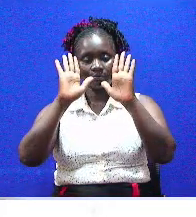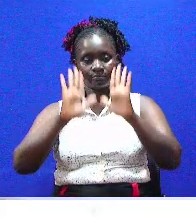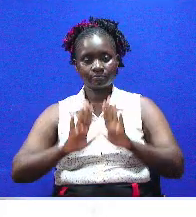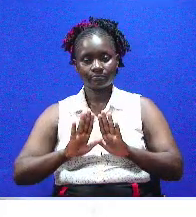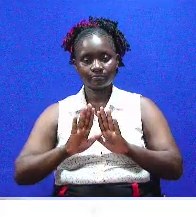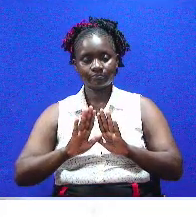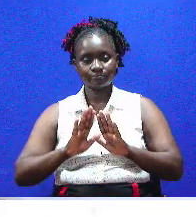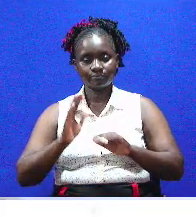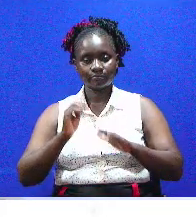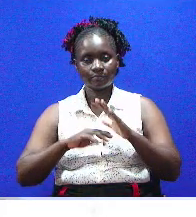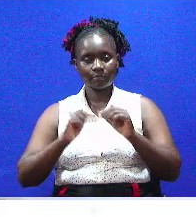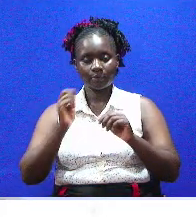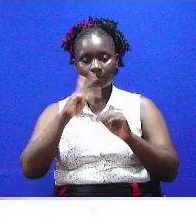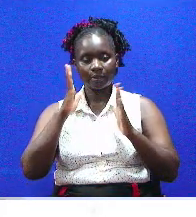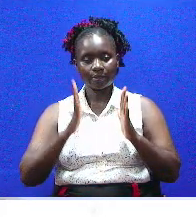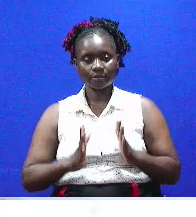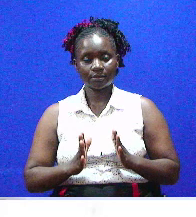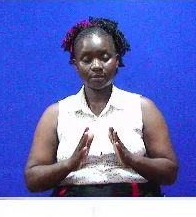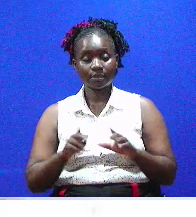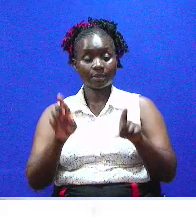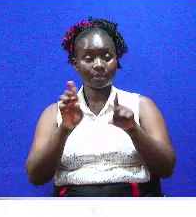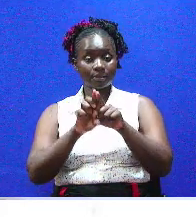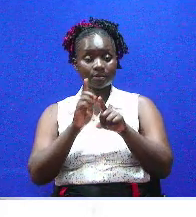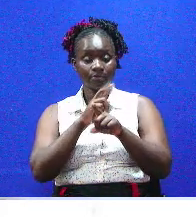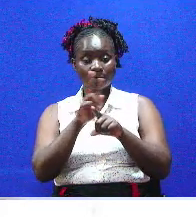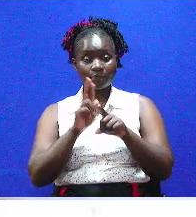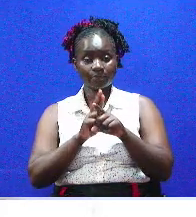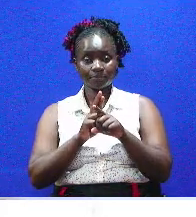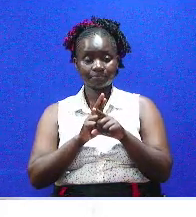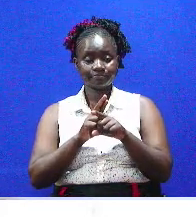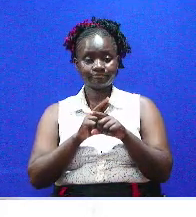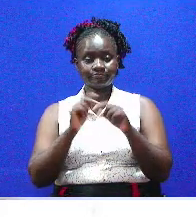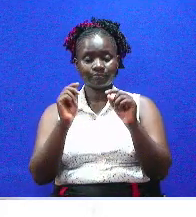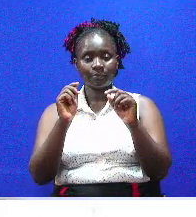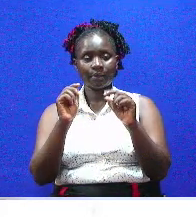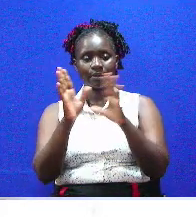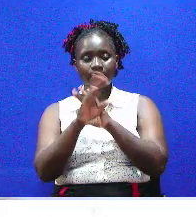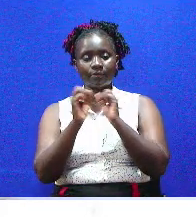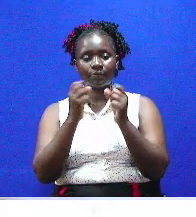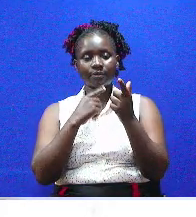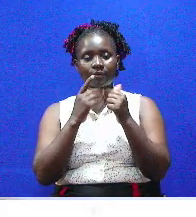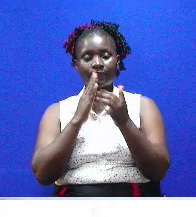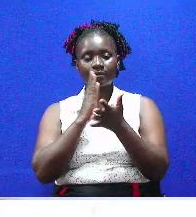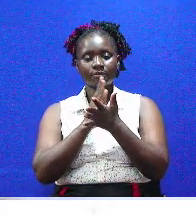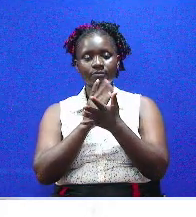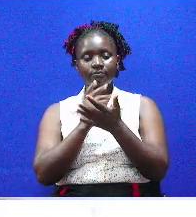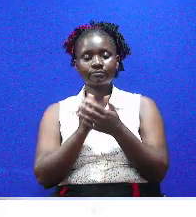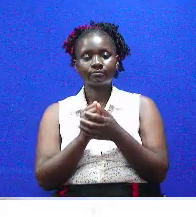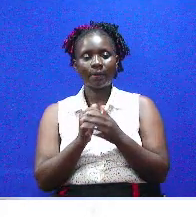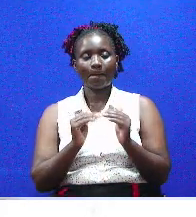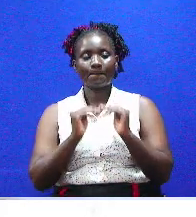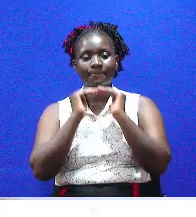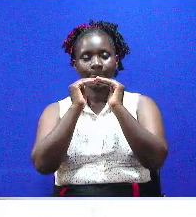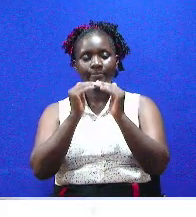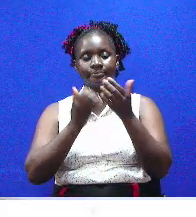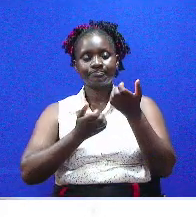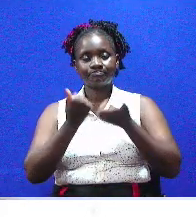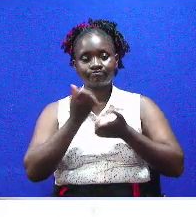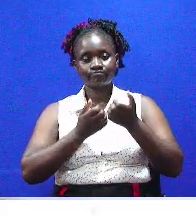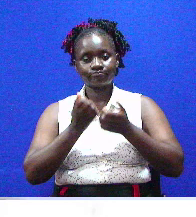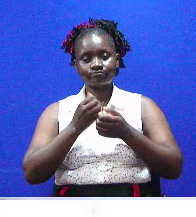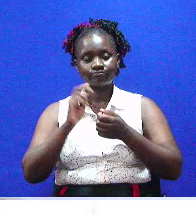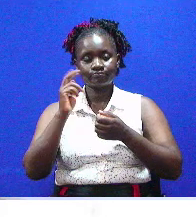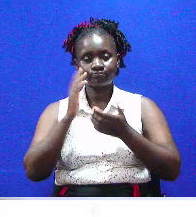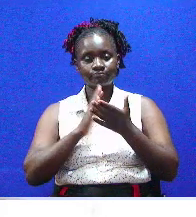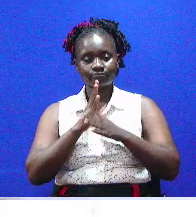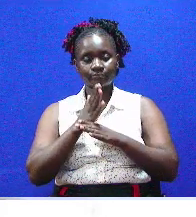bakurira abakenya Nanyina bo asense moyo murai bense nigo abagakwenekea kwe gokinya uchumi yense